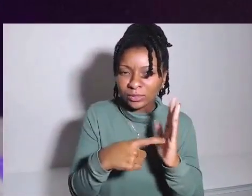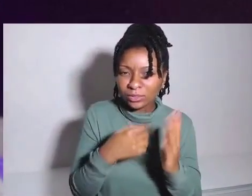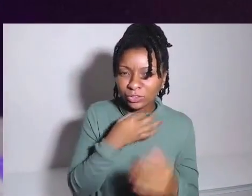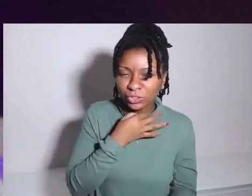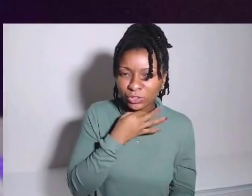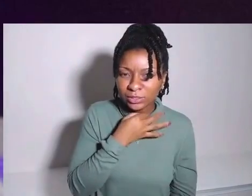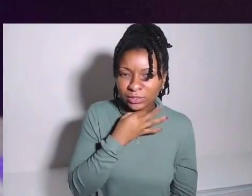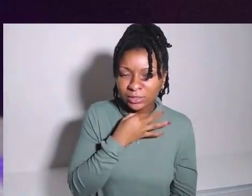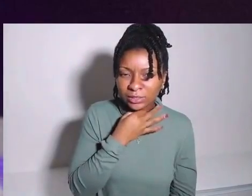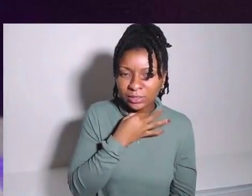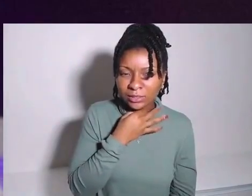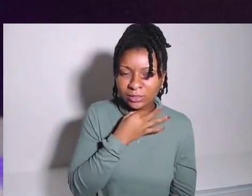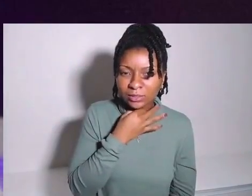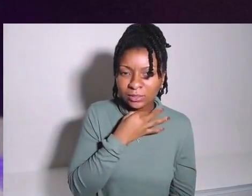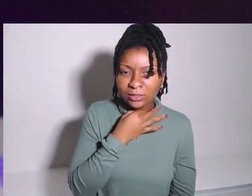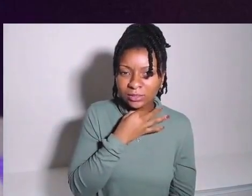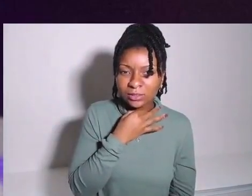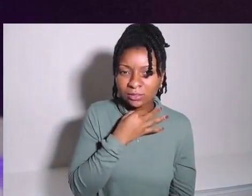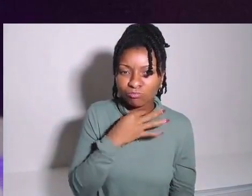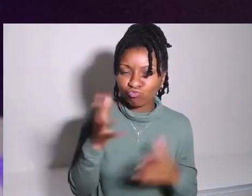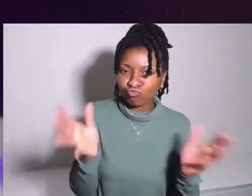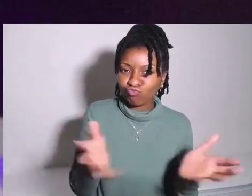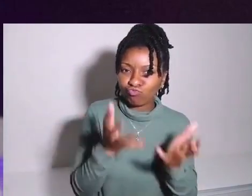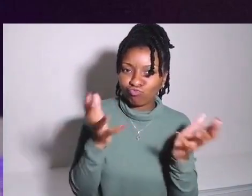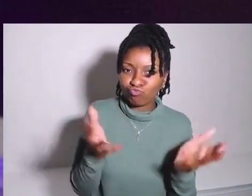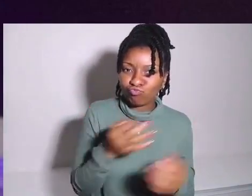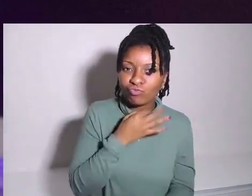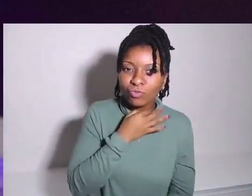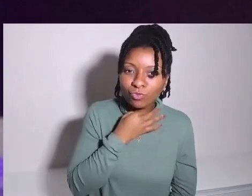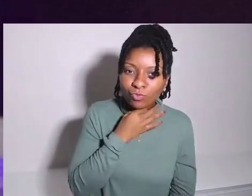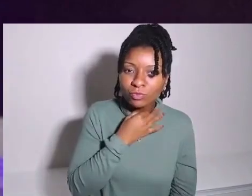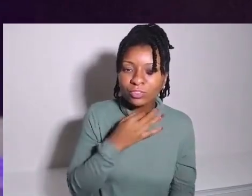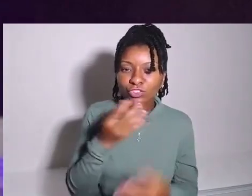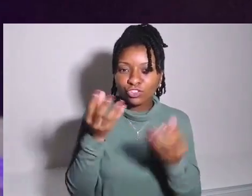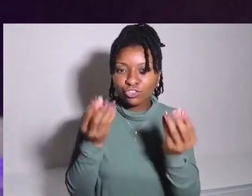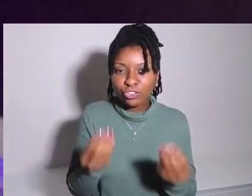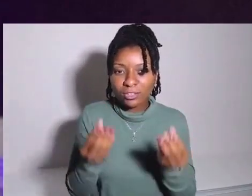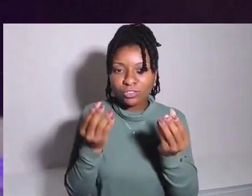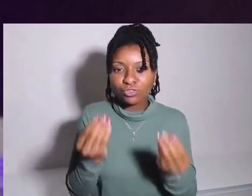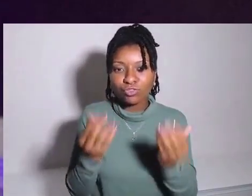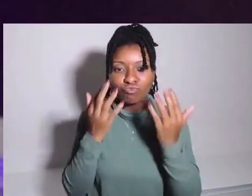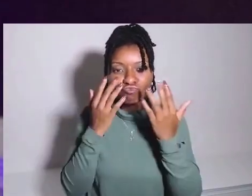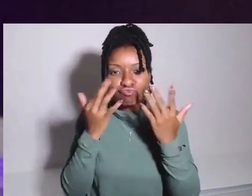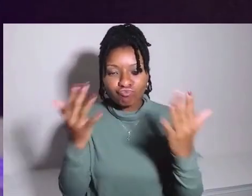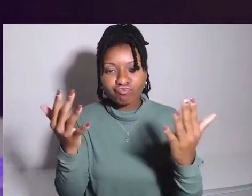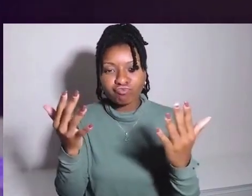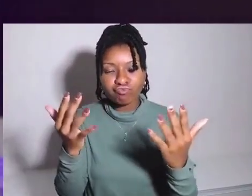we encourage you to be as gentle and generous with yourself